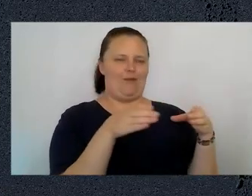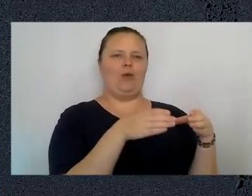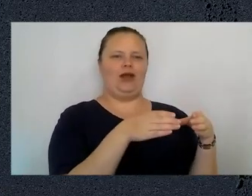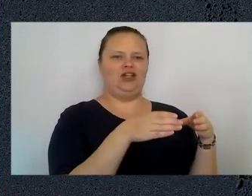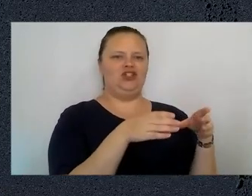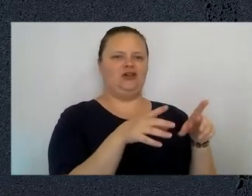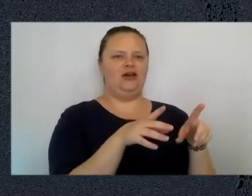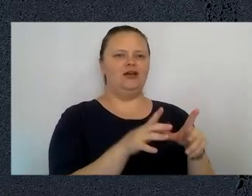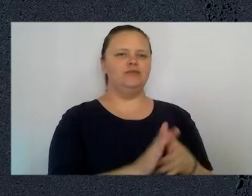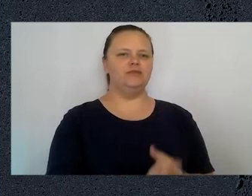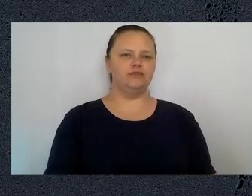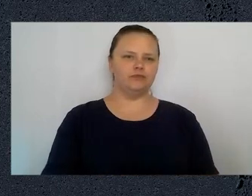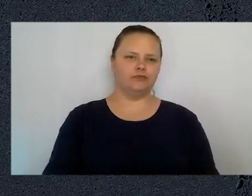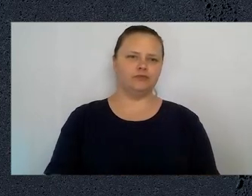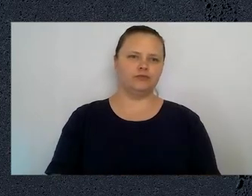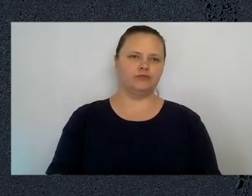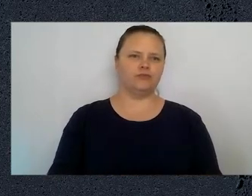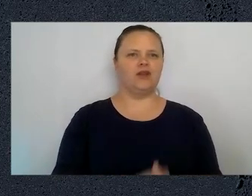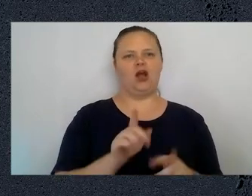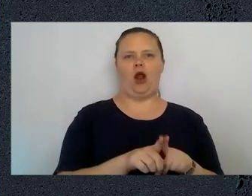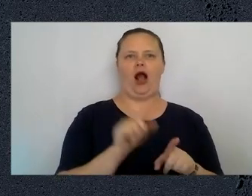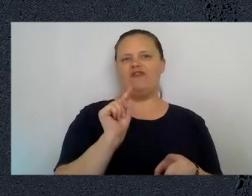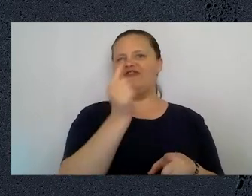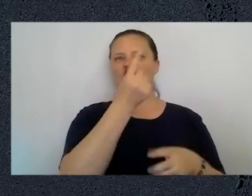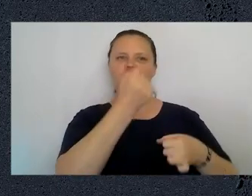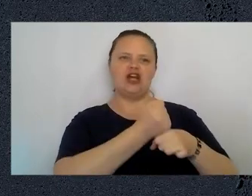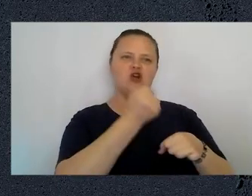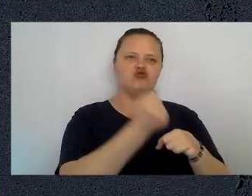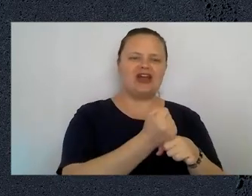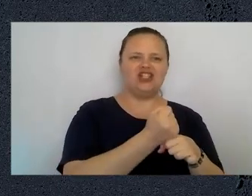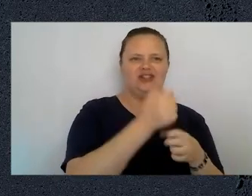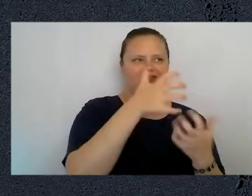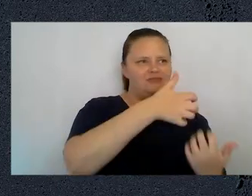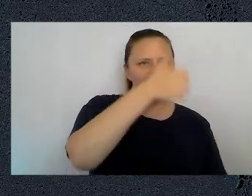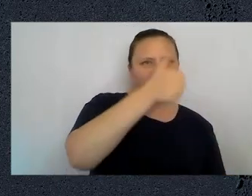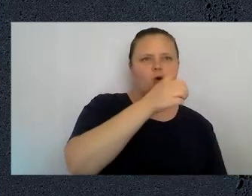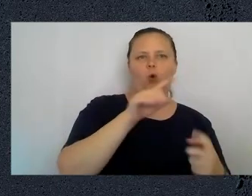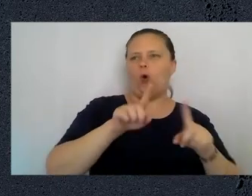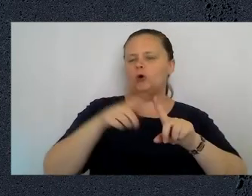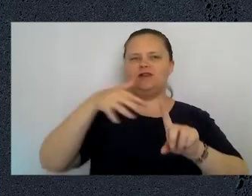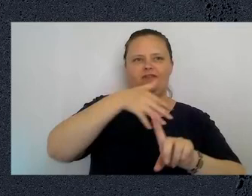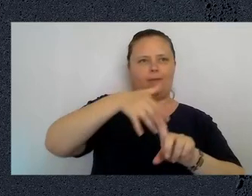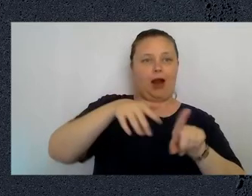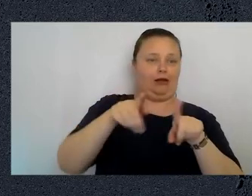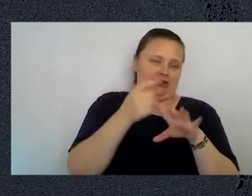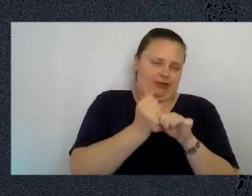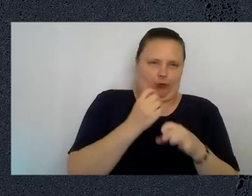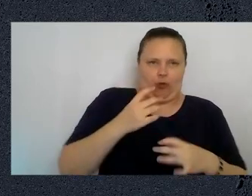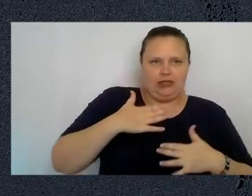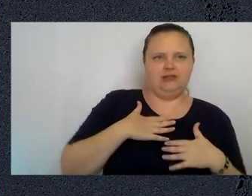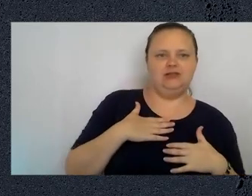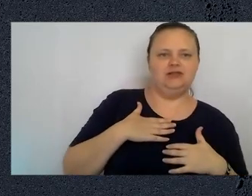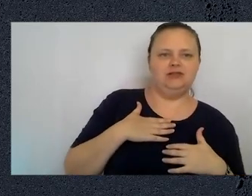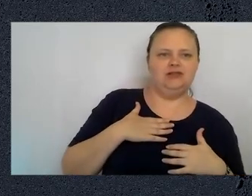that first generation or from a different background from like myself. And so I came